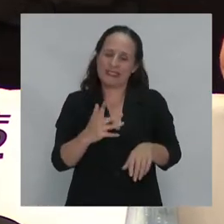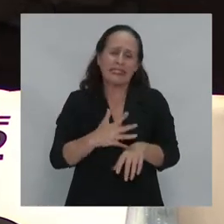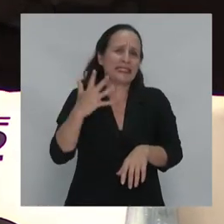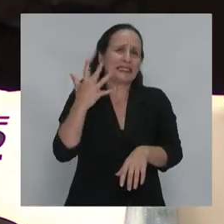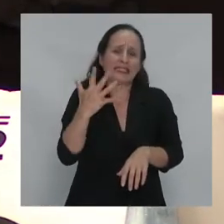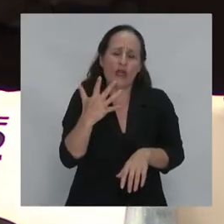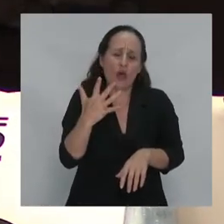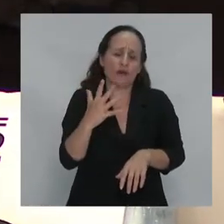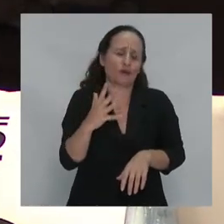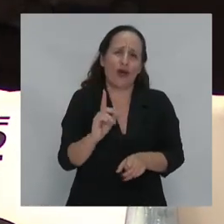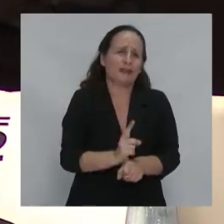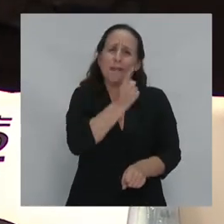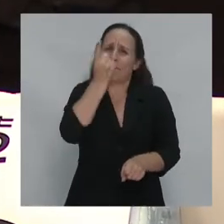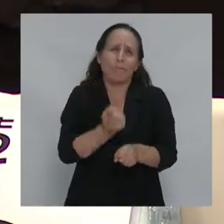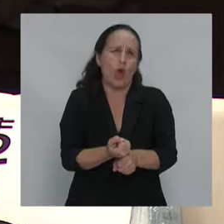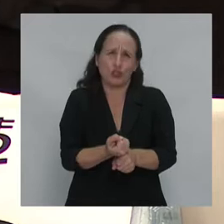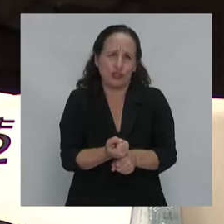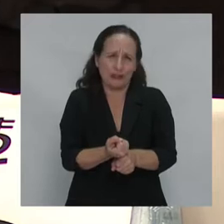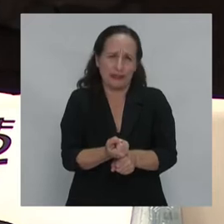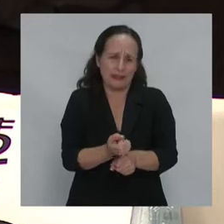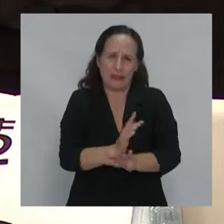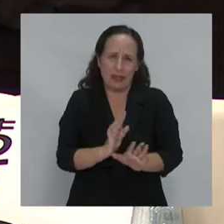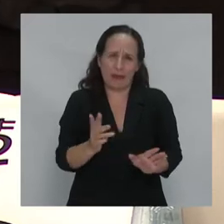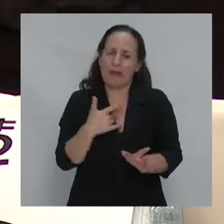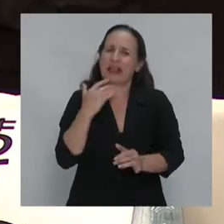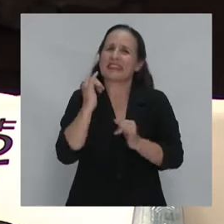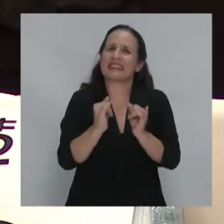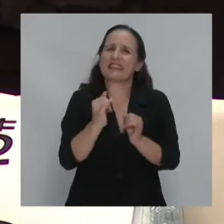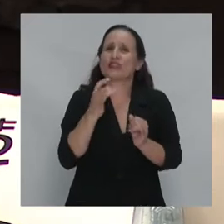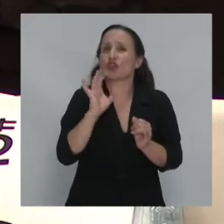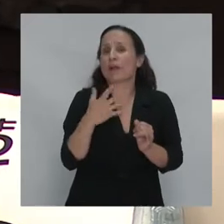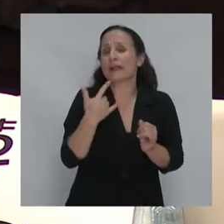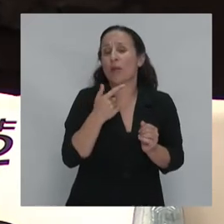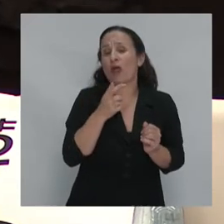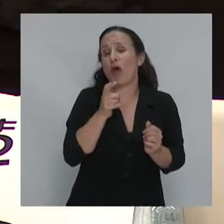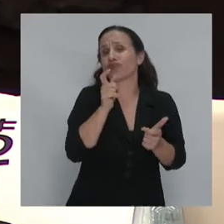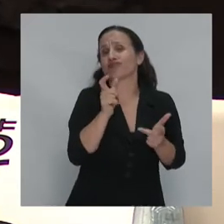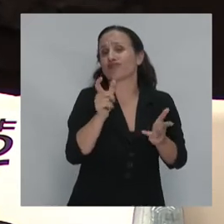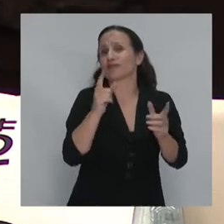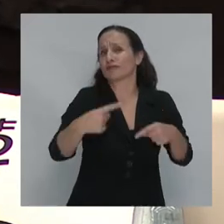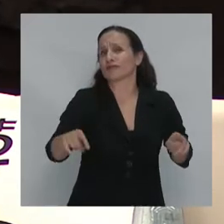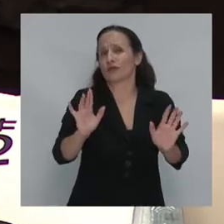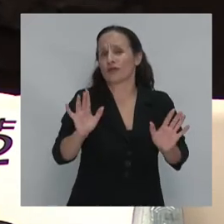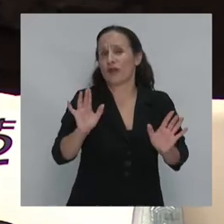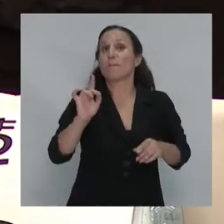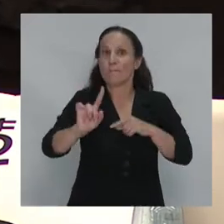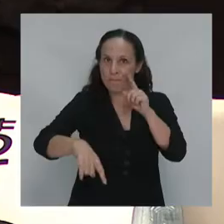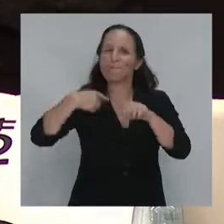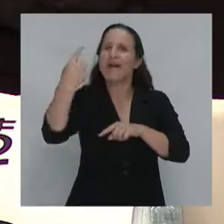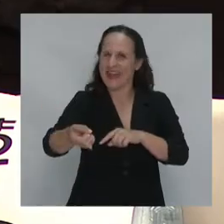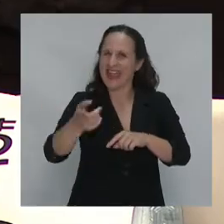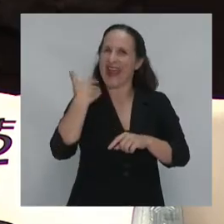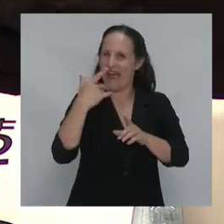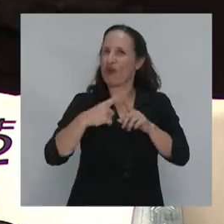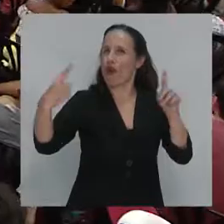anything more than assertions and tomorrow I have an opportunity to talk longer and perhaps I